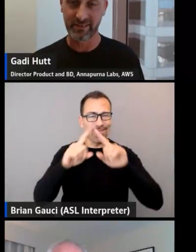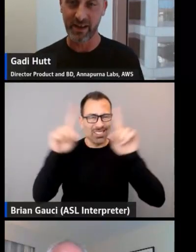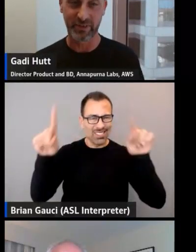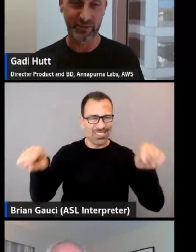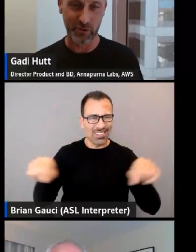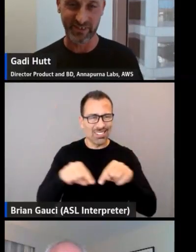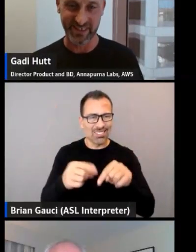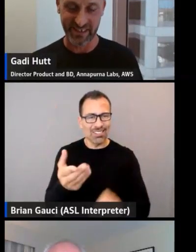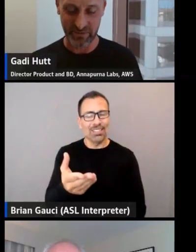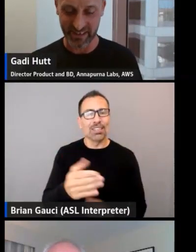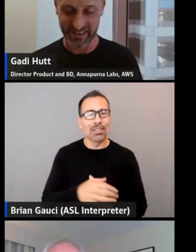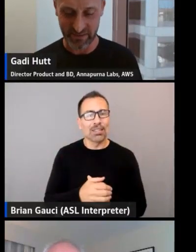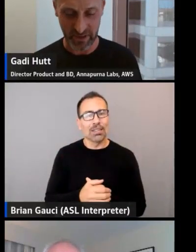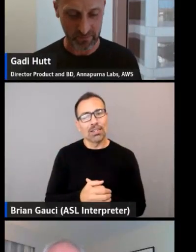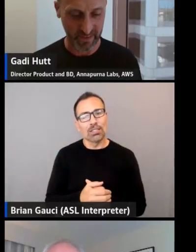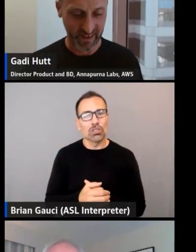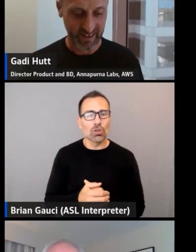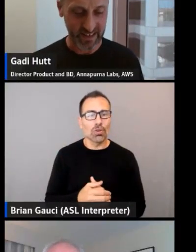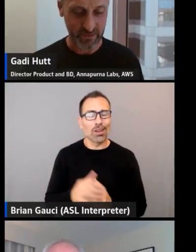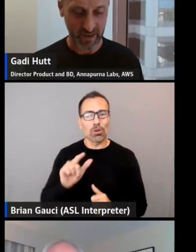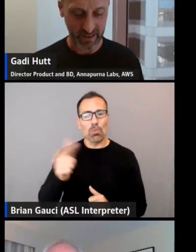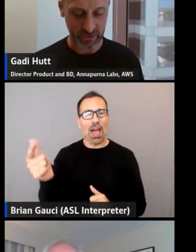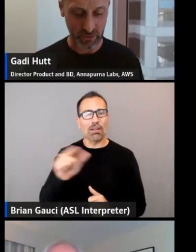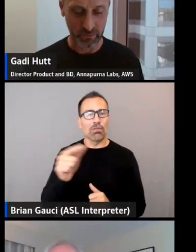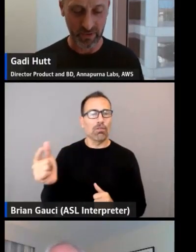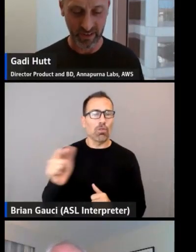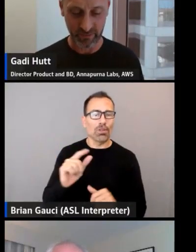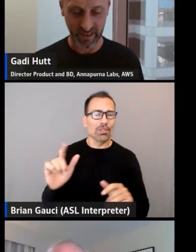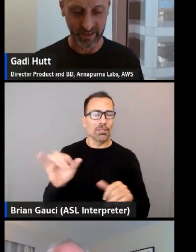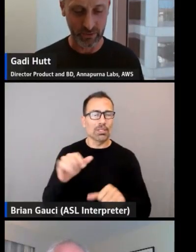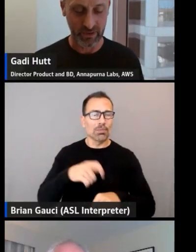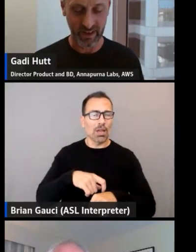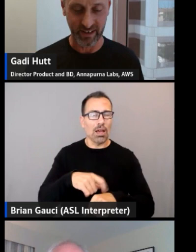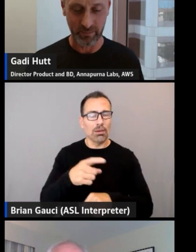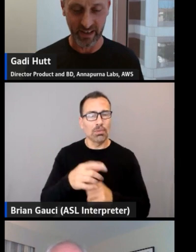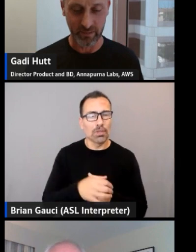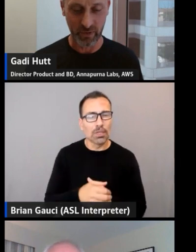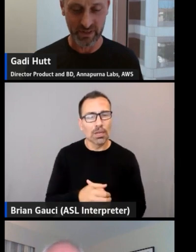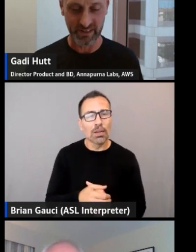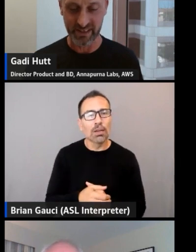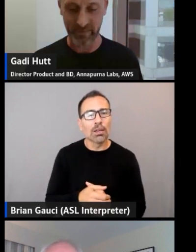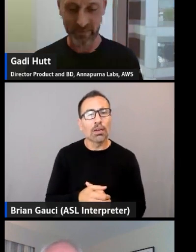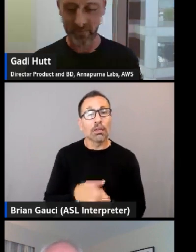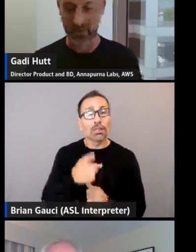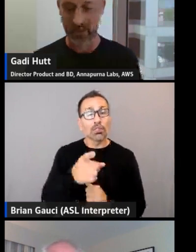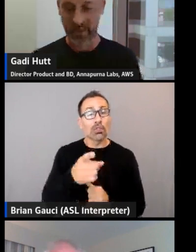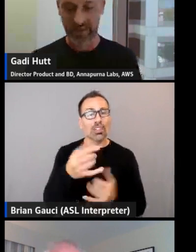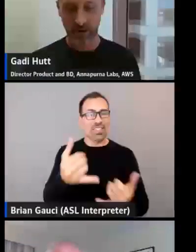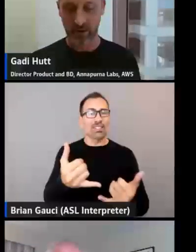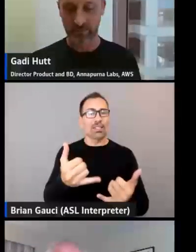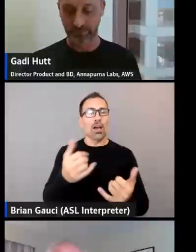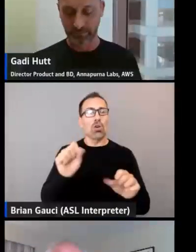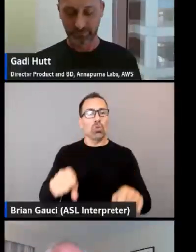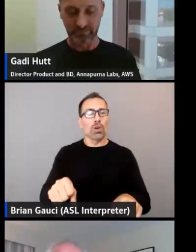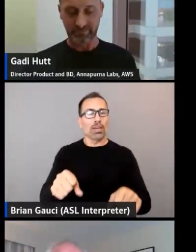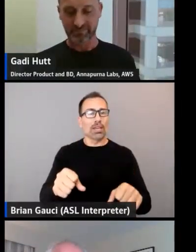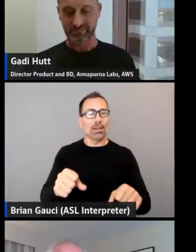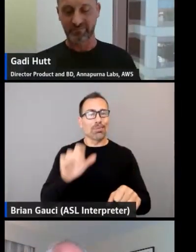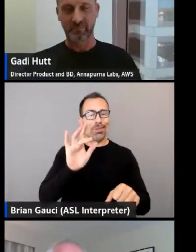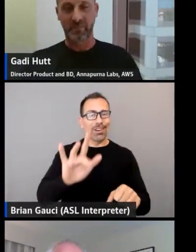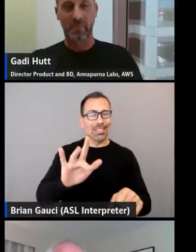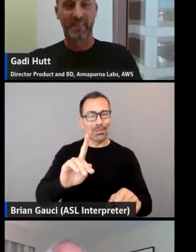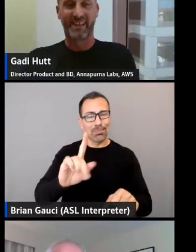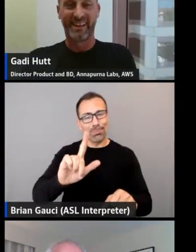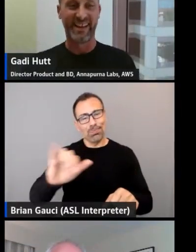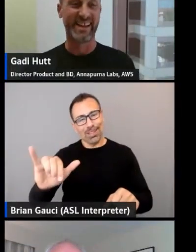can't type and talk at the same time. But if you can do play and pause at the same time. So it's like trying to walk and chew